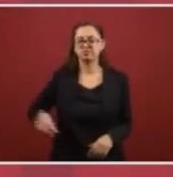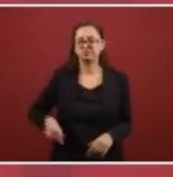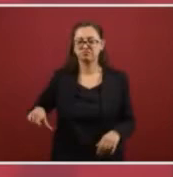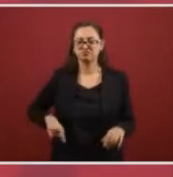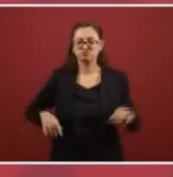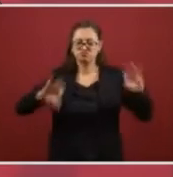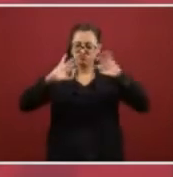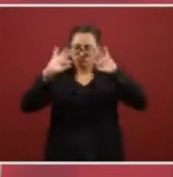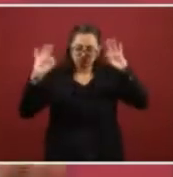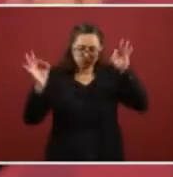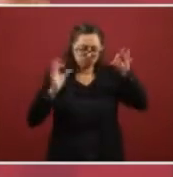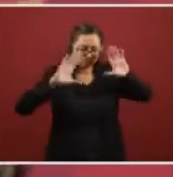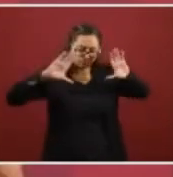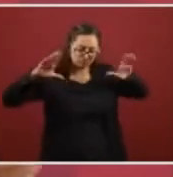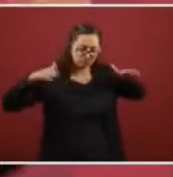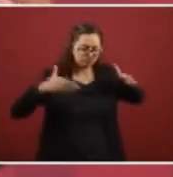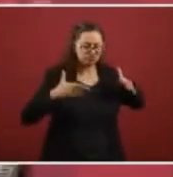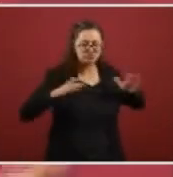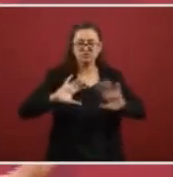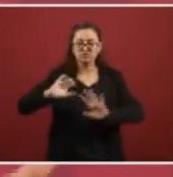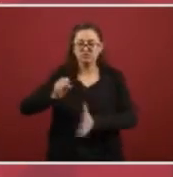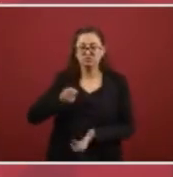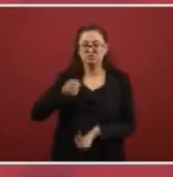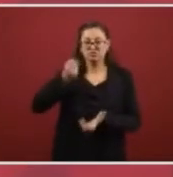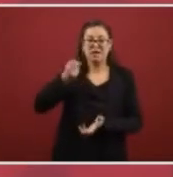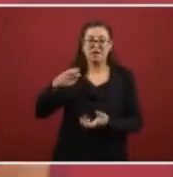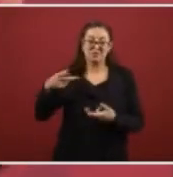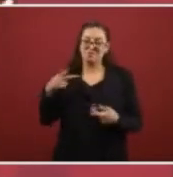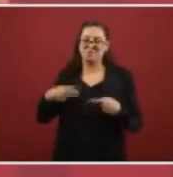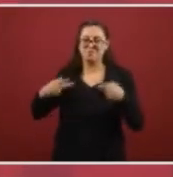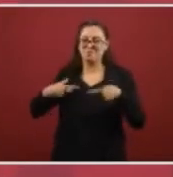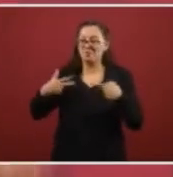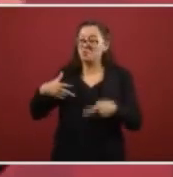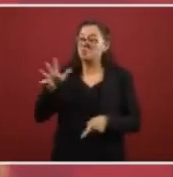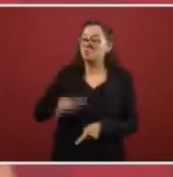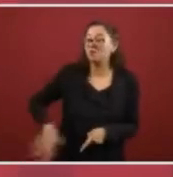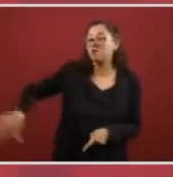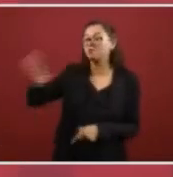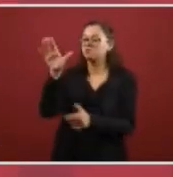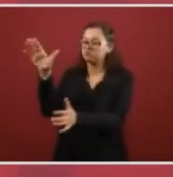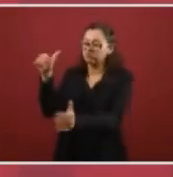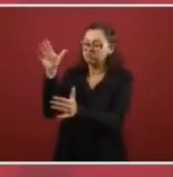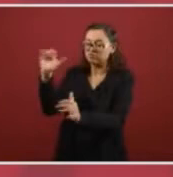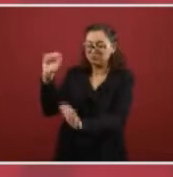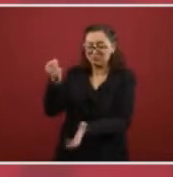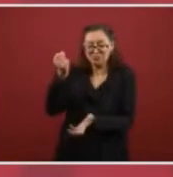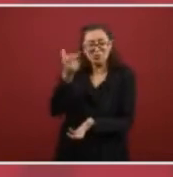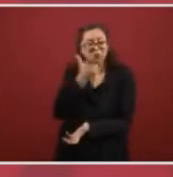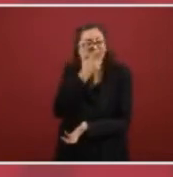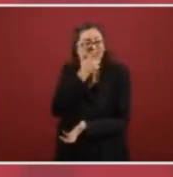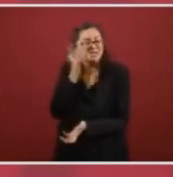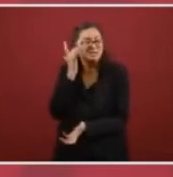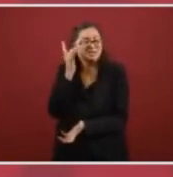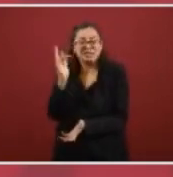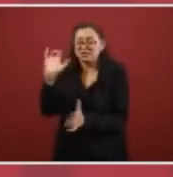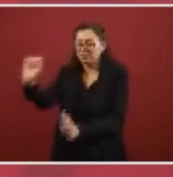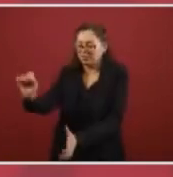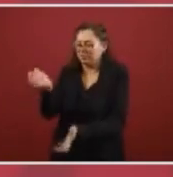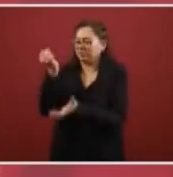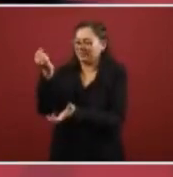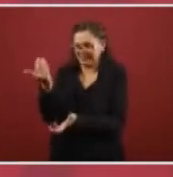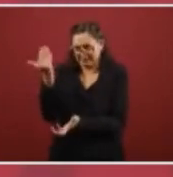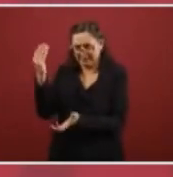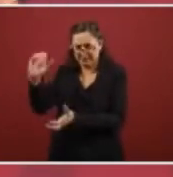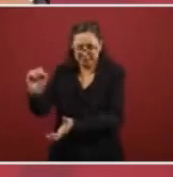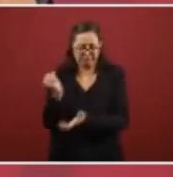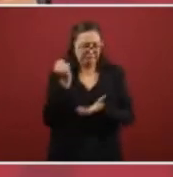A government that was on top of itself, and all the money that was the budget that was supposed to be for the people, or they would